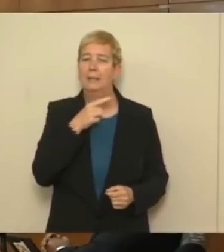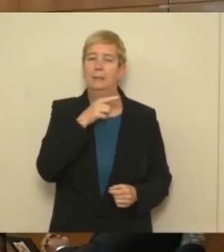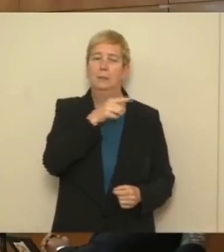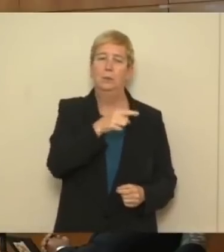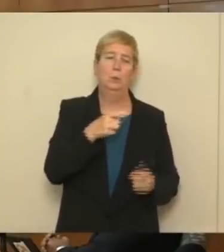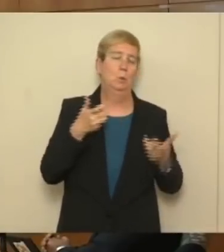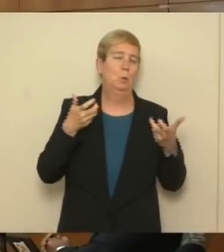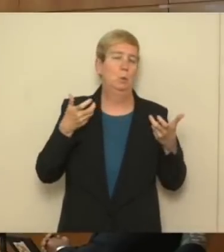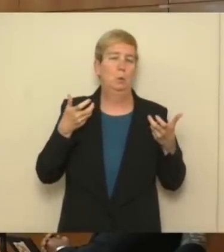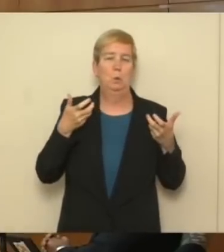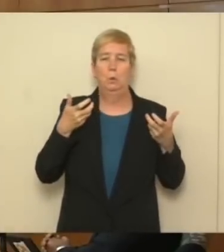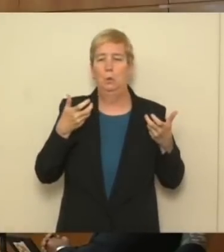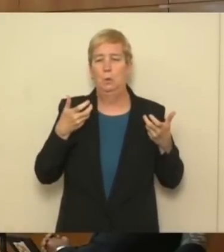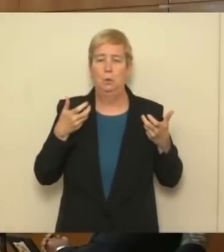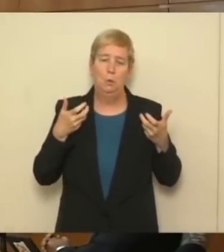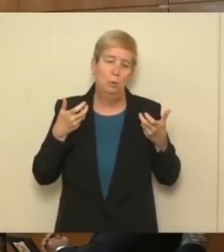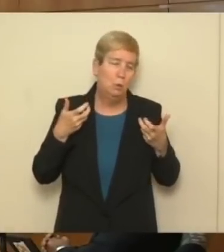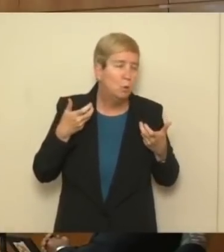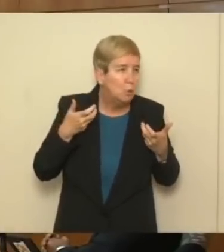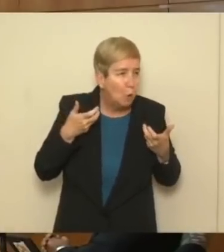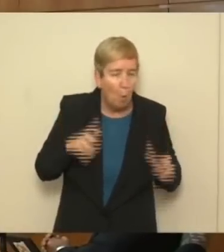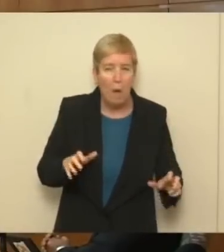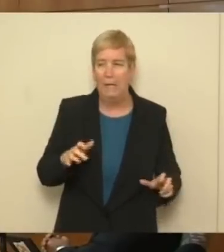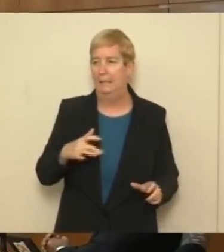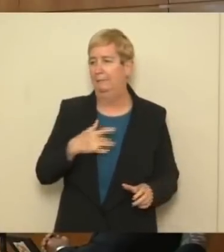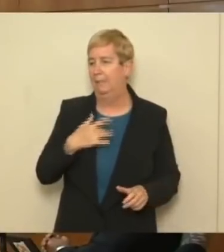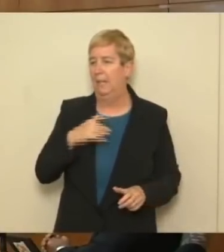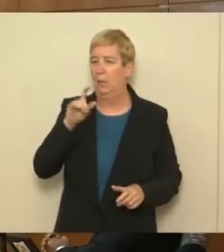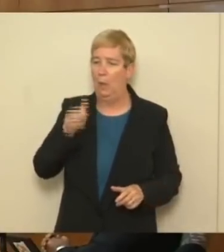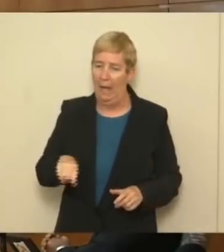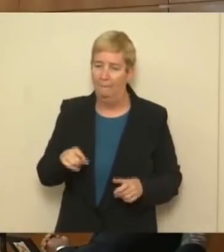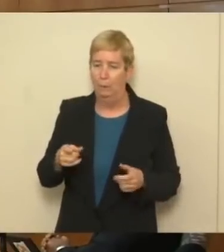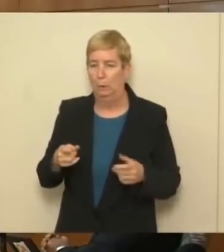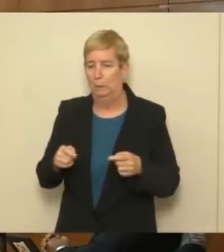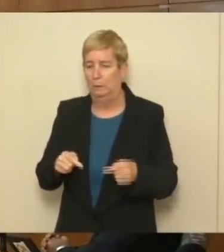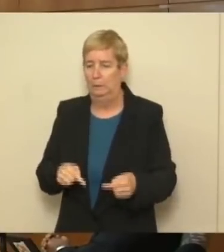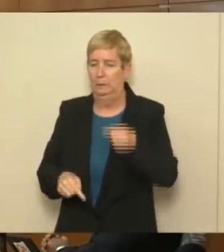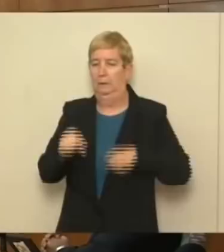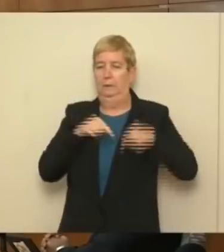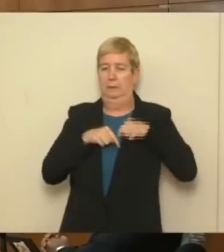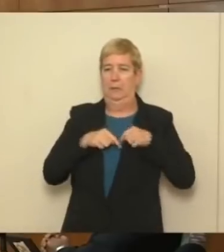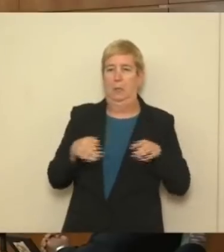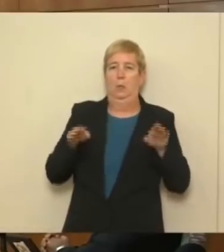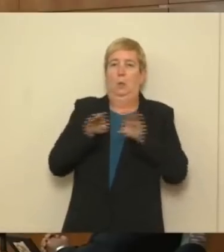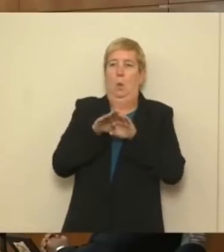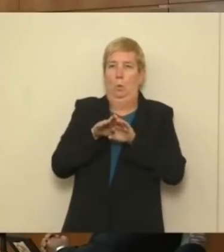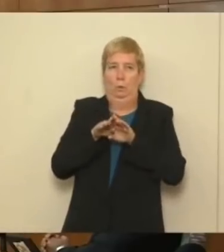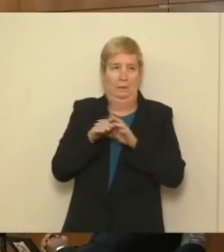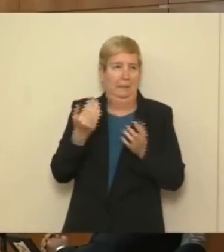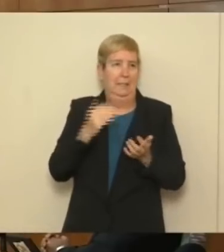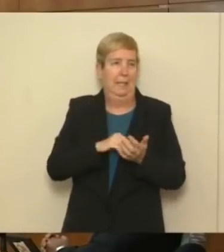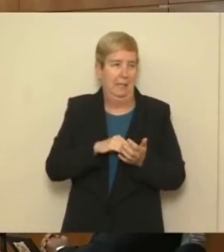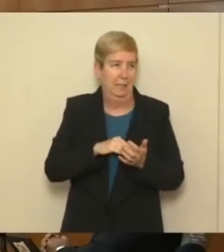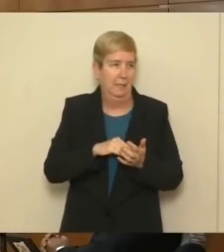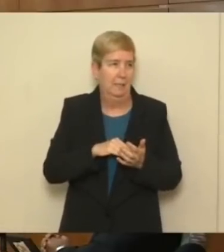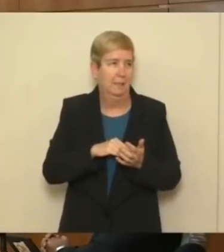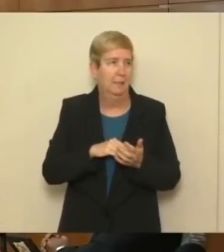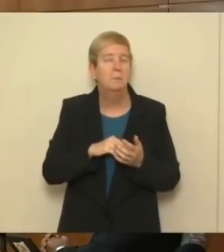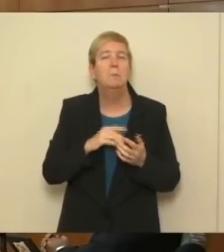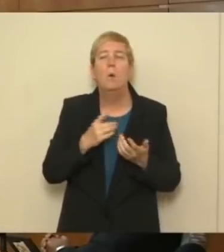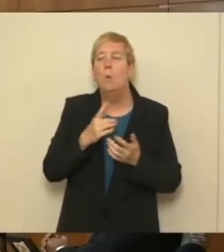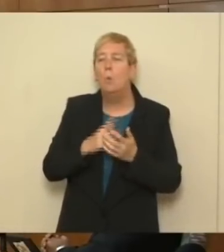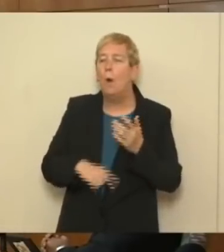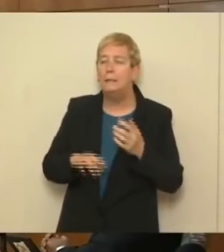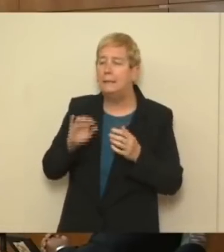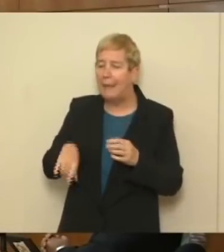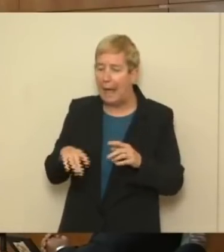is be put in the position of having to revert and force a closure of the state again. So what's that trigger point? At